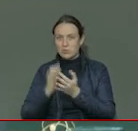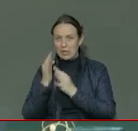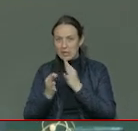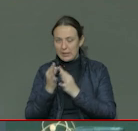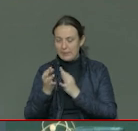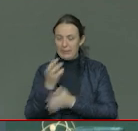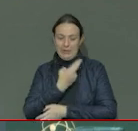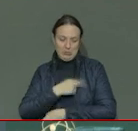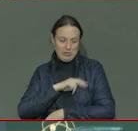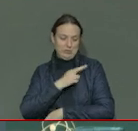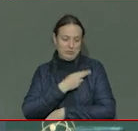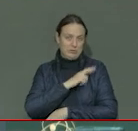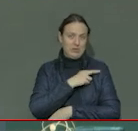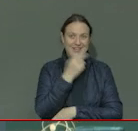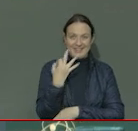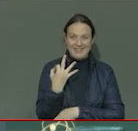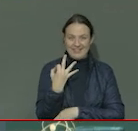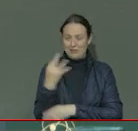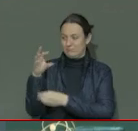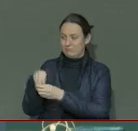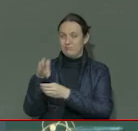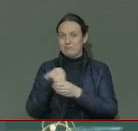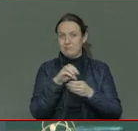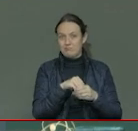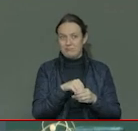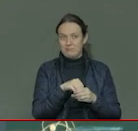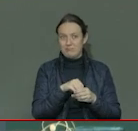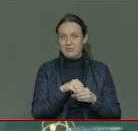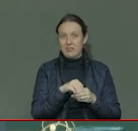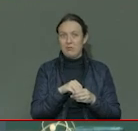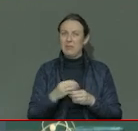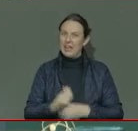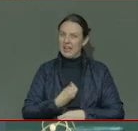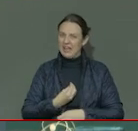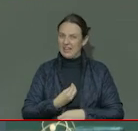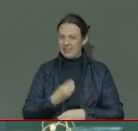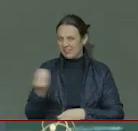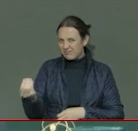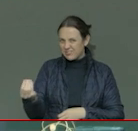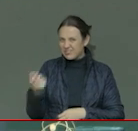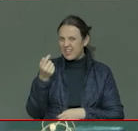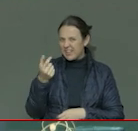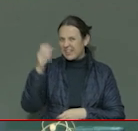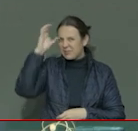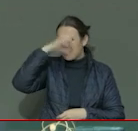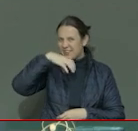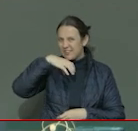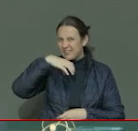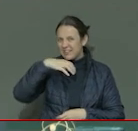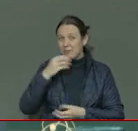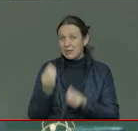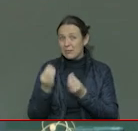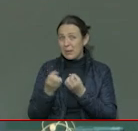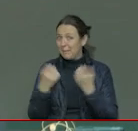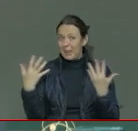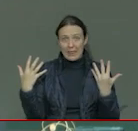3 religions. And obviously, would we find this strange for a young child? Yes. Most children don't even want to go